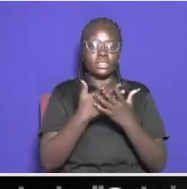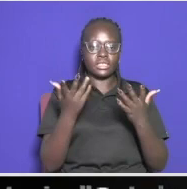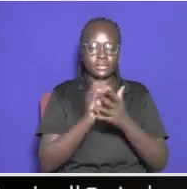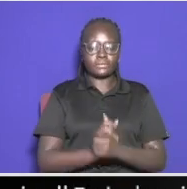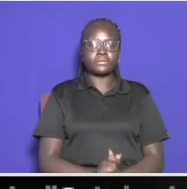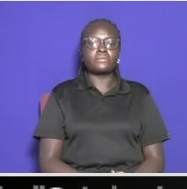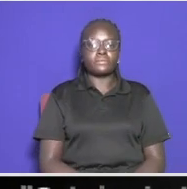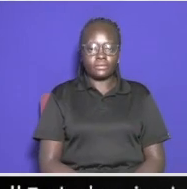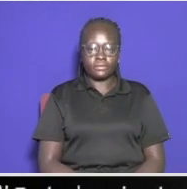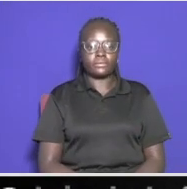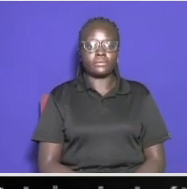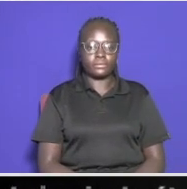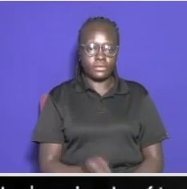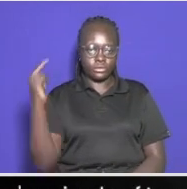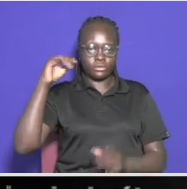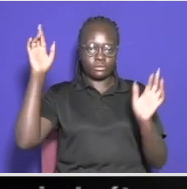yourself. They come ready.